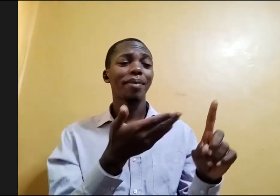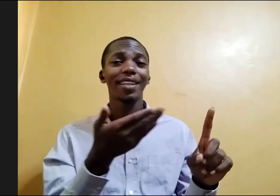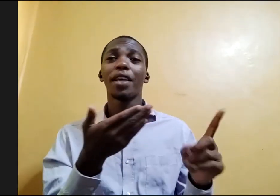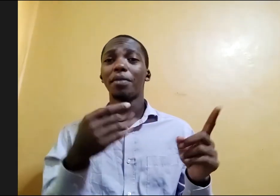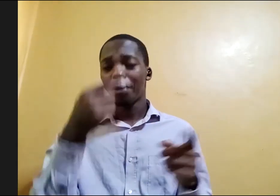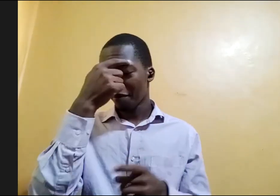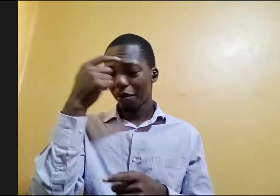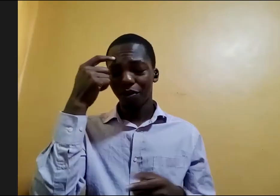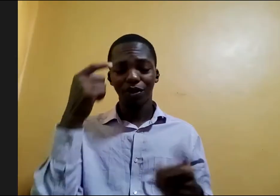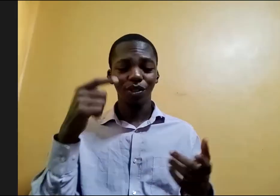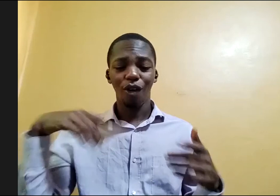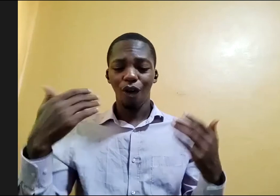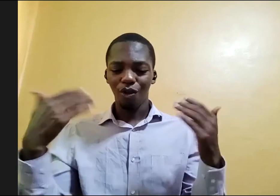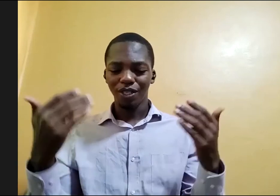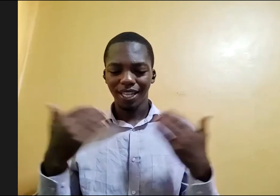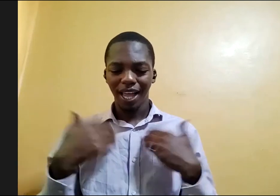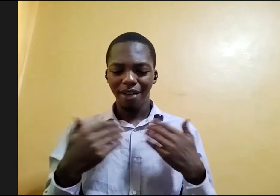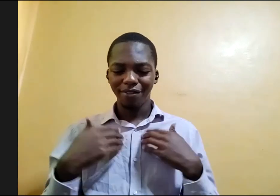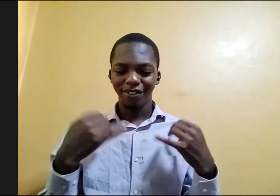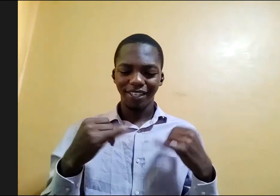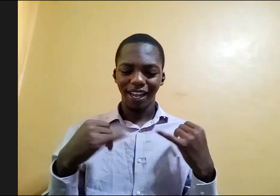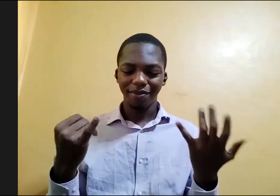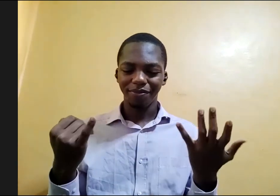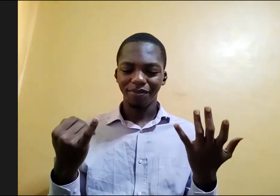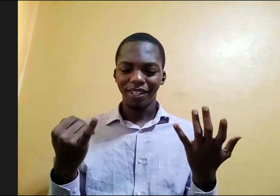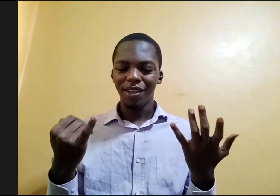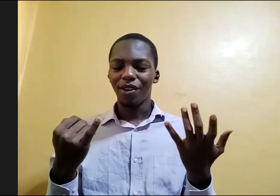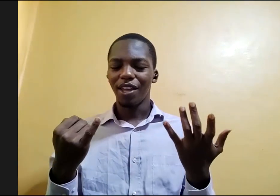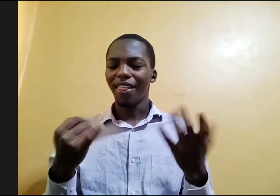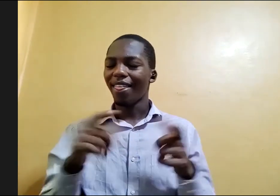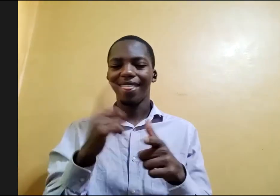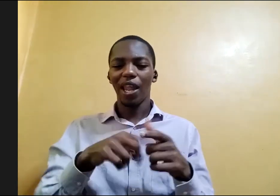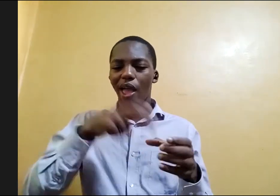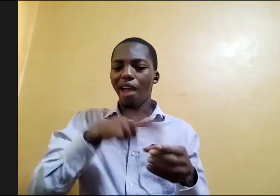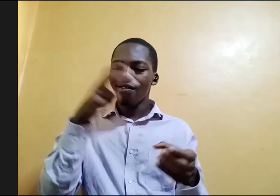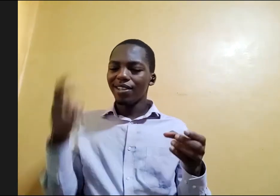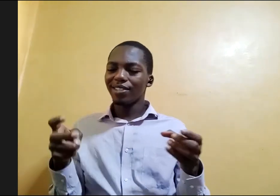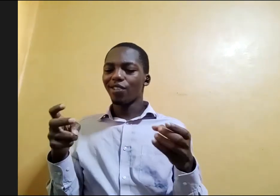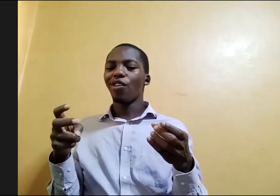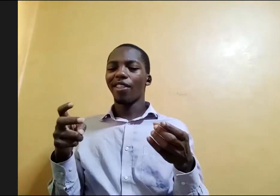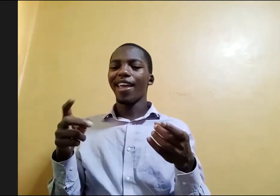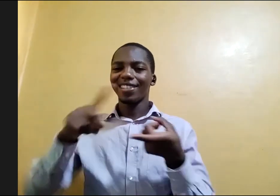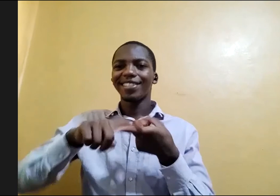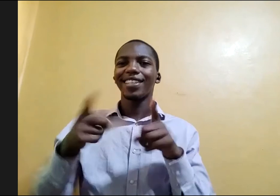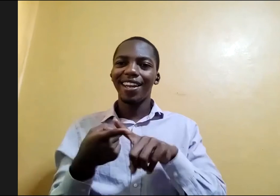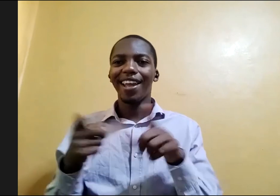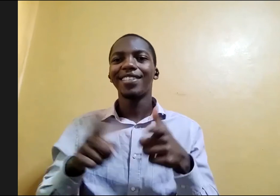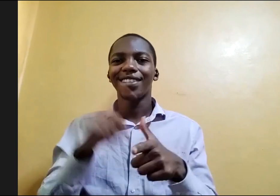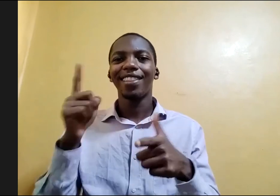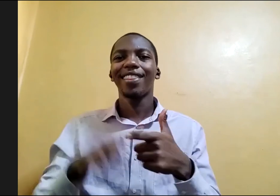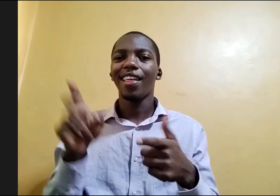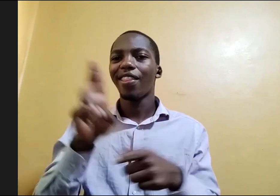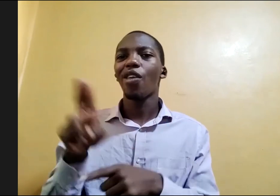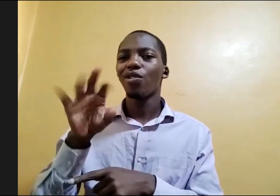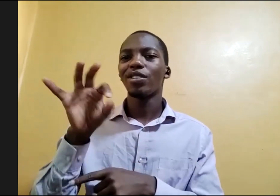always had it was a calcium carbide first, and then we have to withdraw from the equivalency standards. Then was the use of ethylene, but